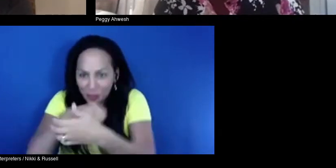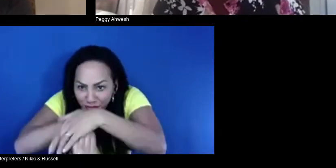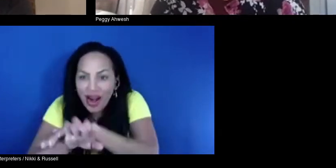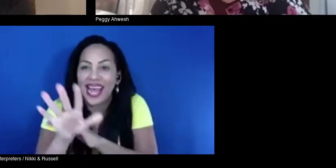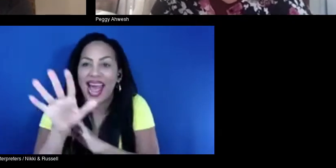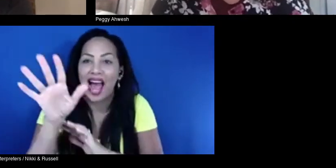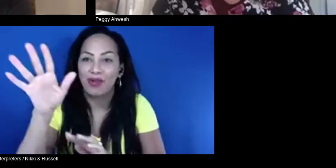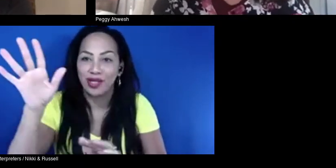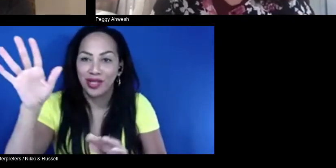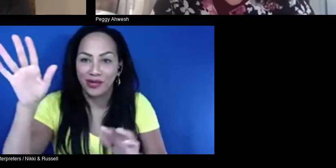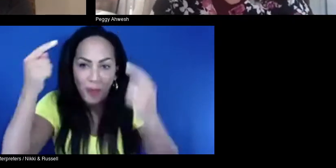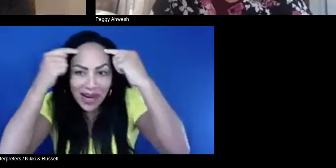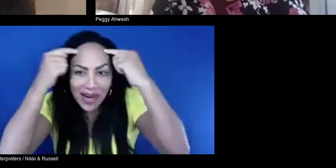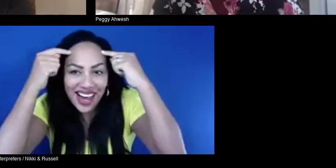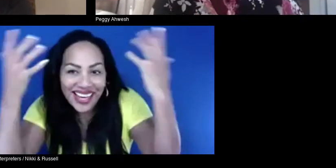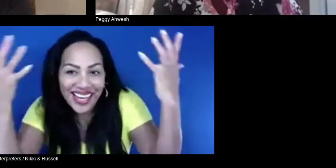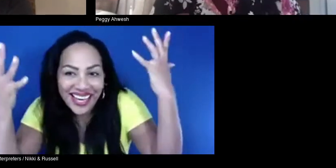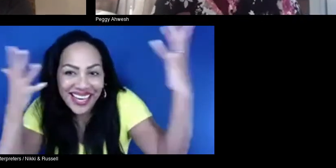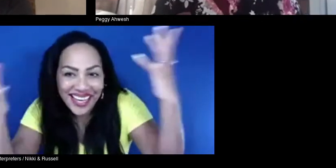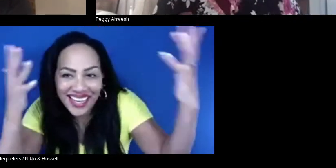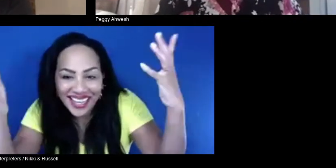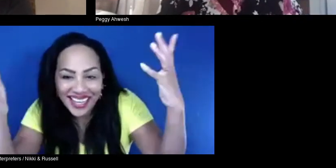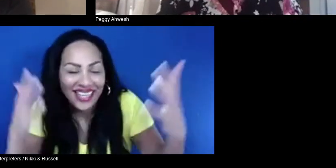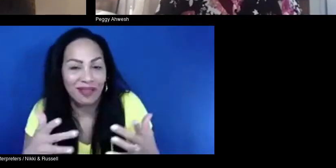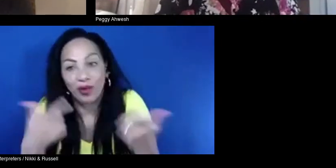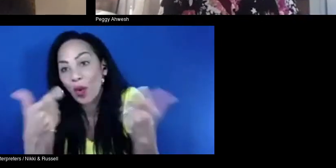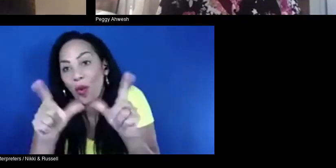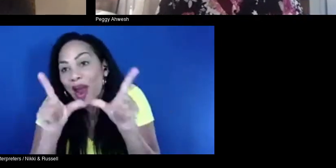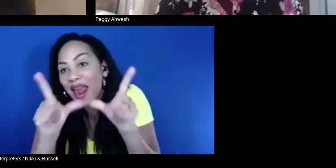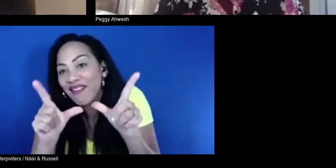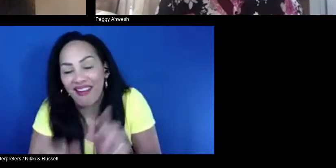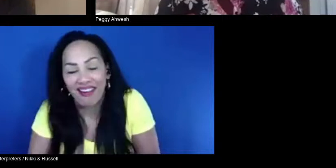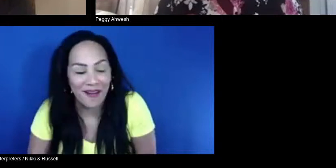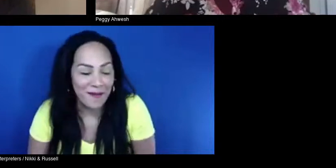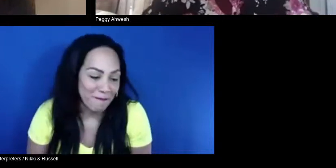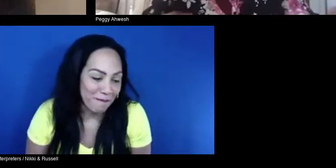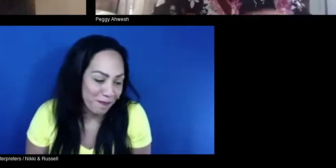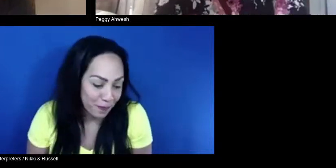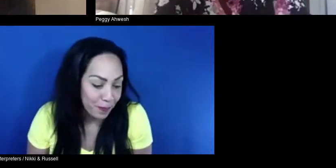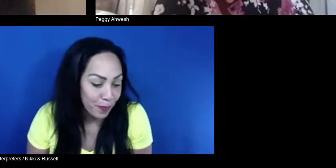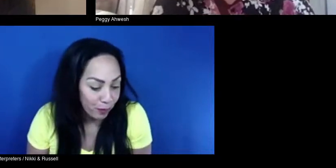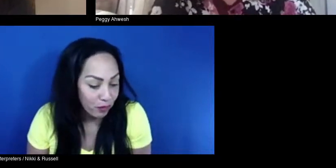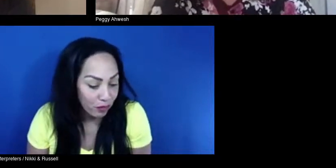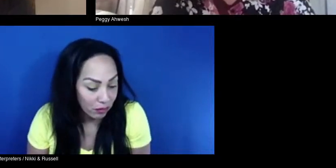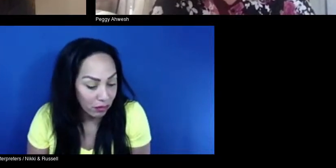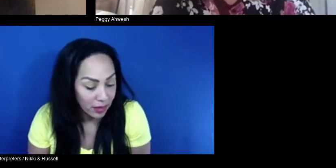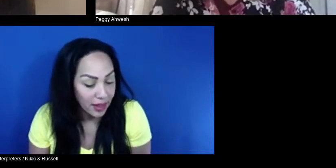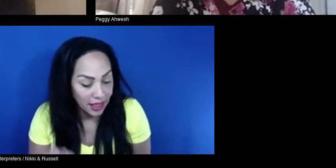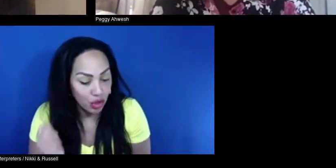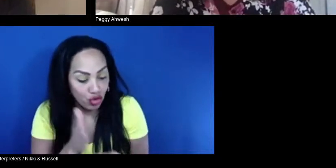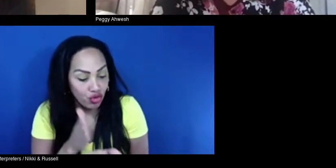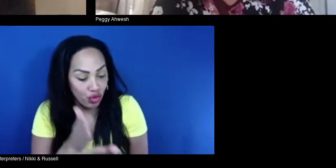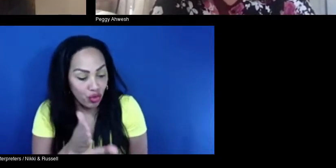psyche or whatever. But it's true. I mean, I started